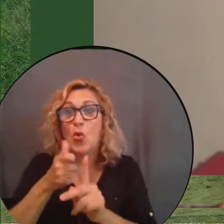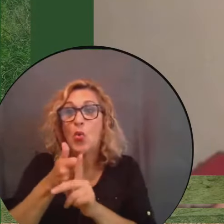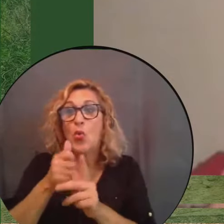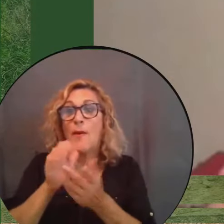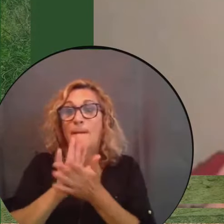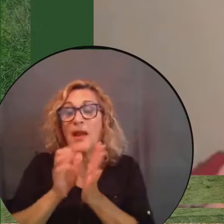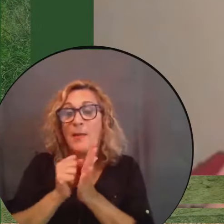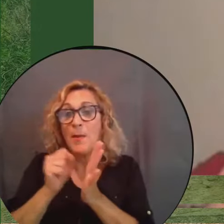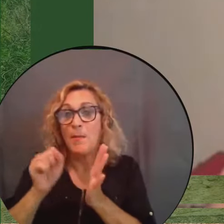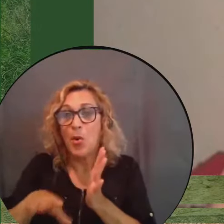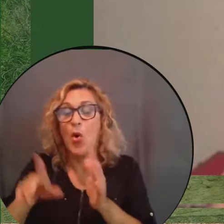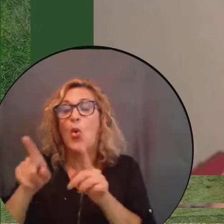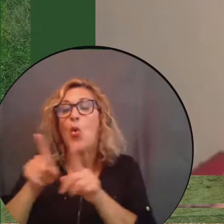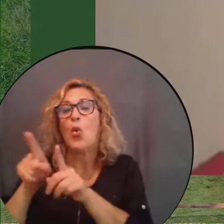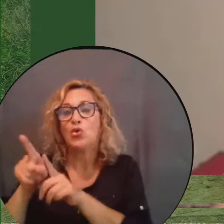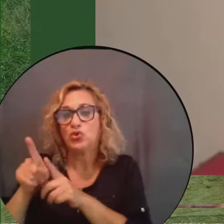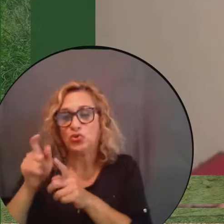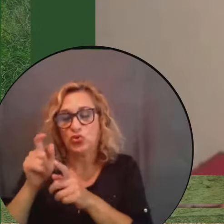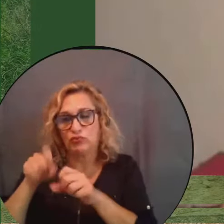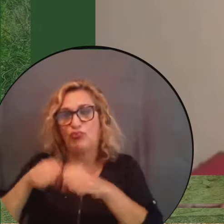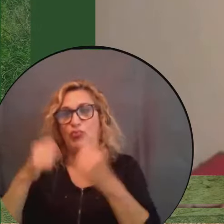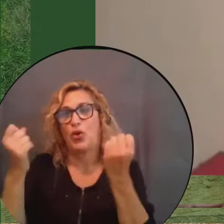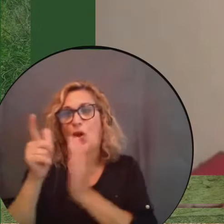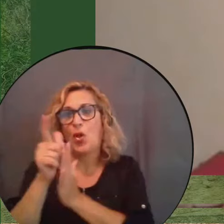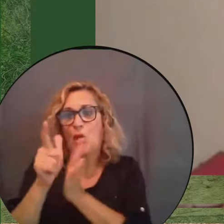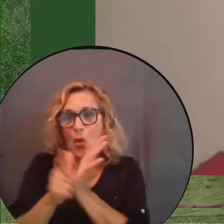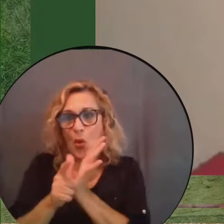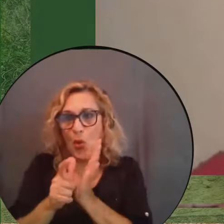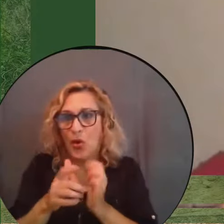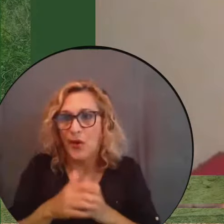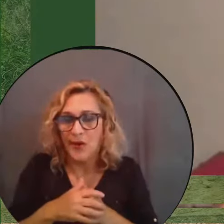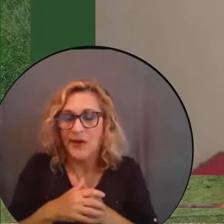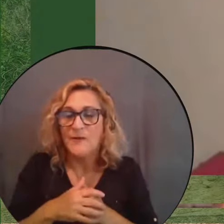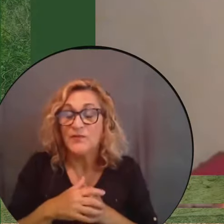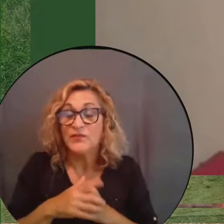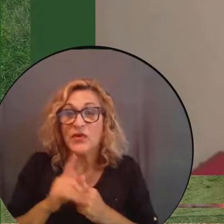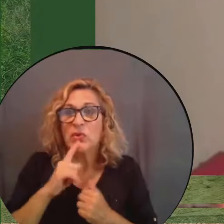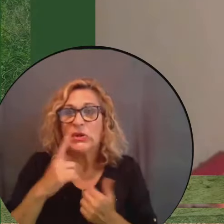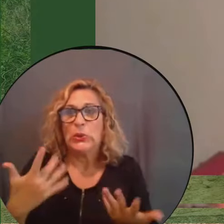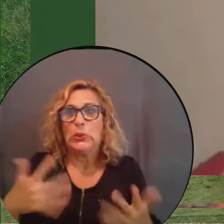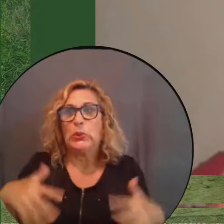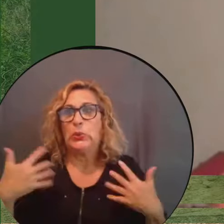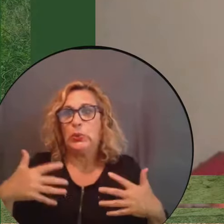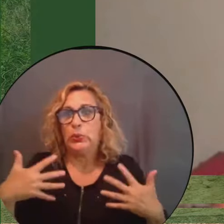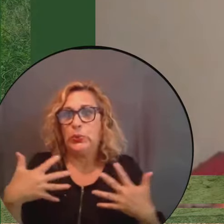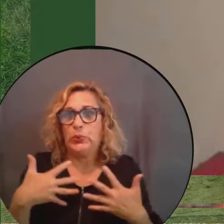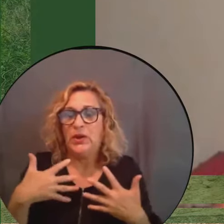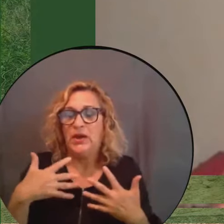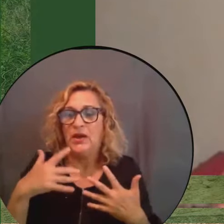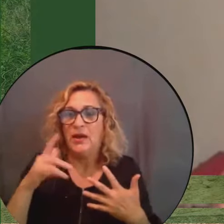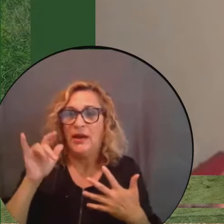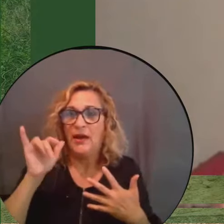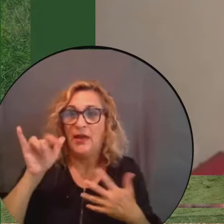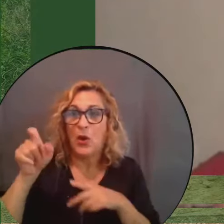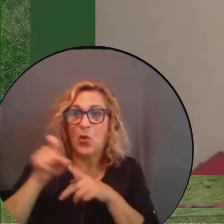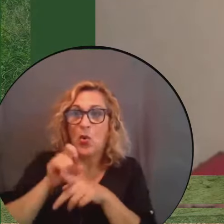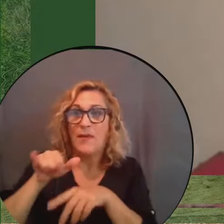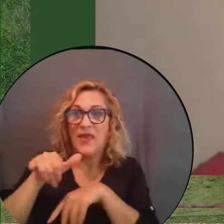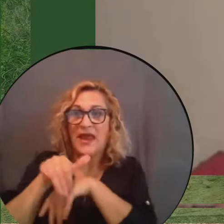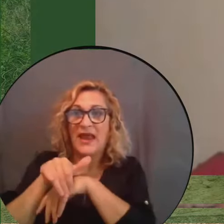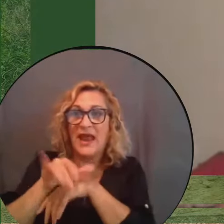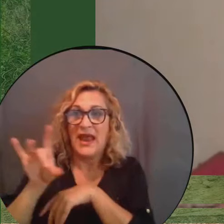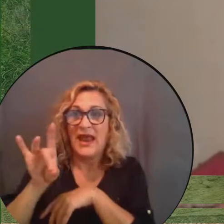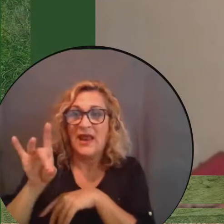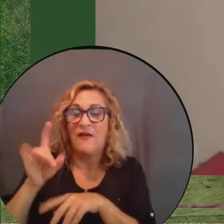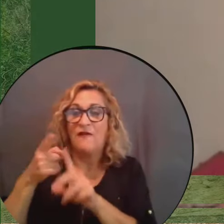conspiracy. Now, that had an immediate chilling effect. I literally received a phone call at 8 p.m. that night from one of our